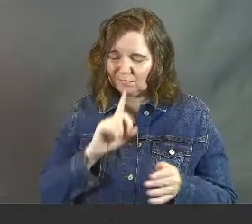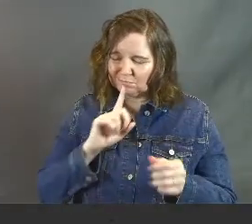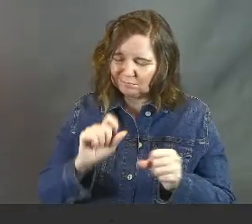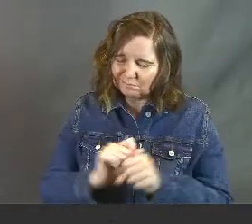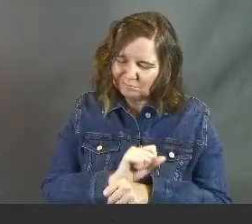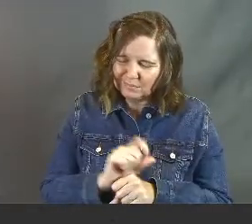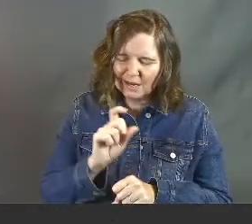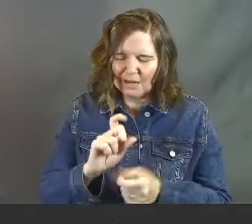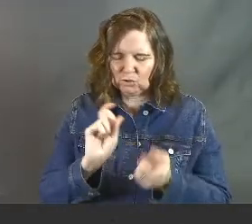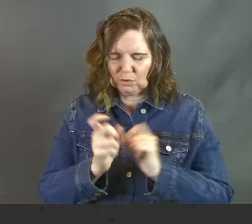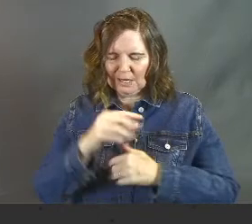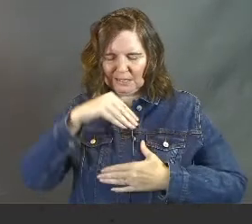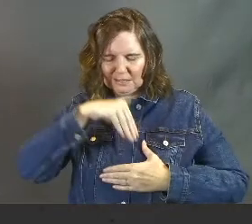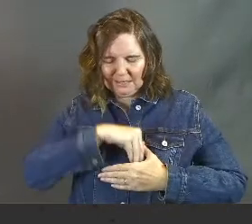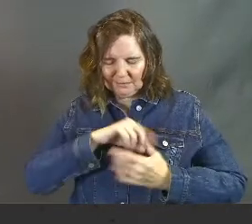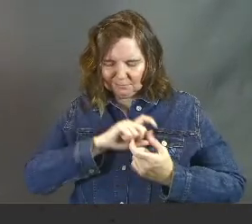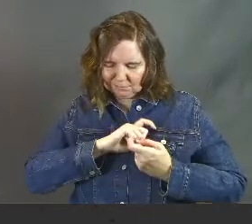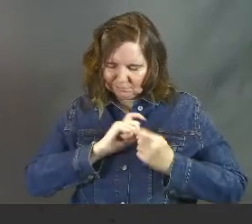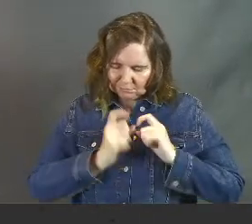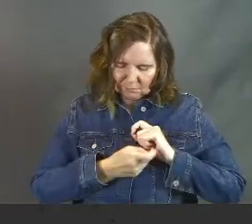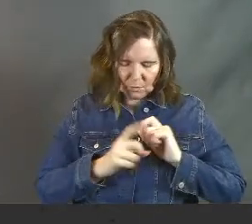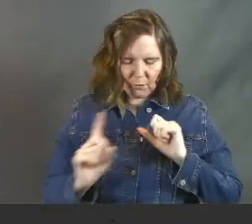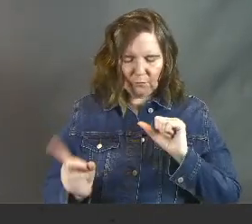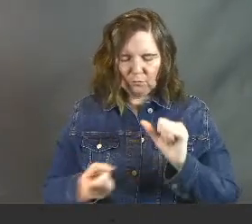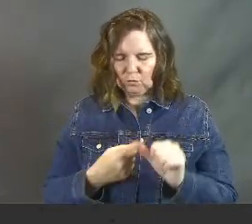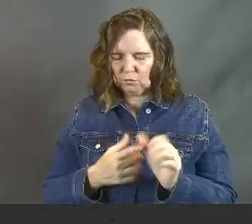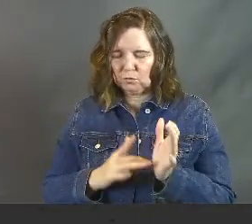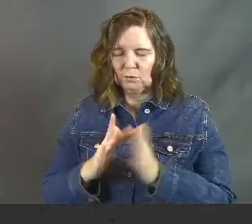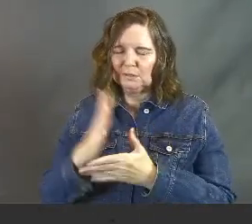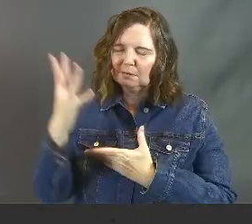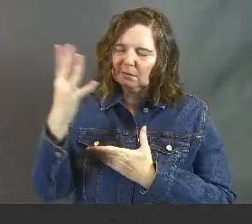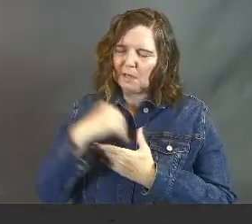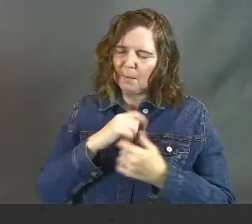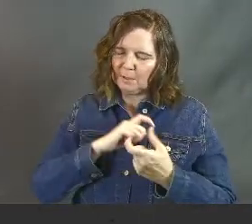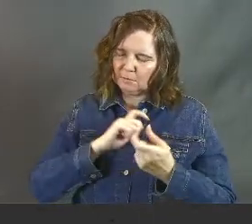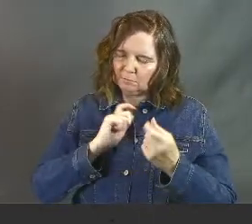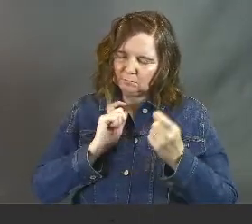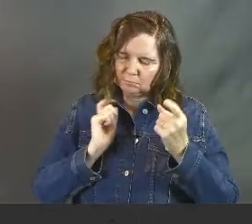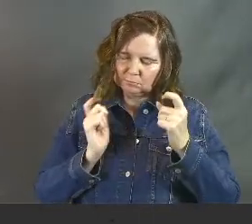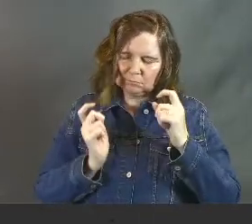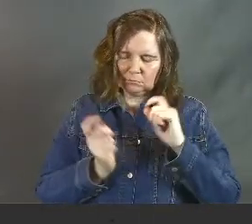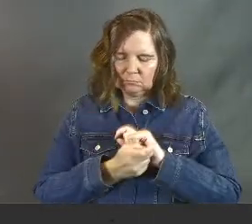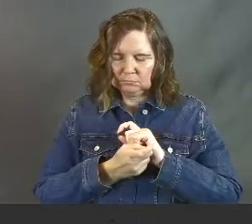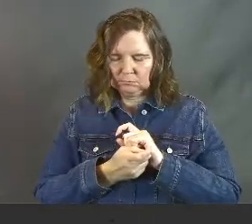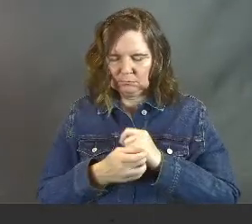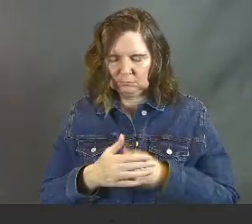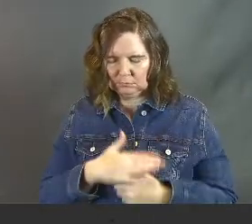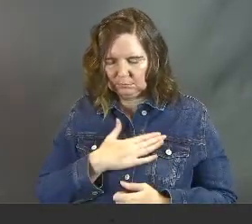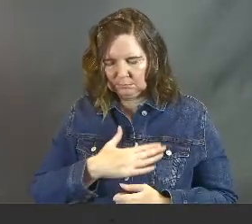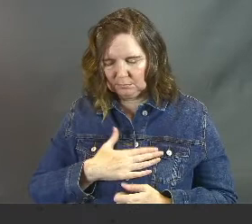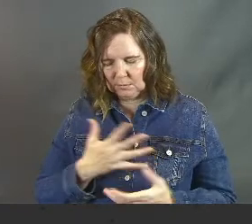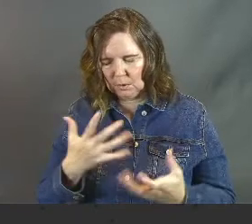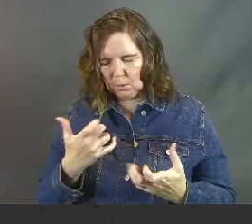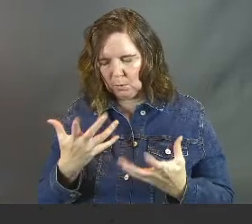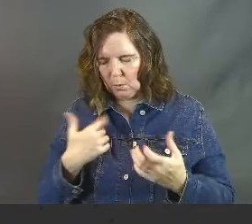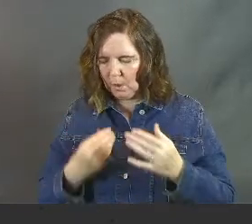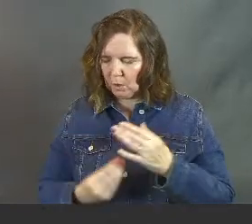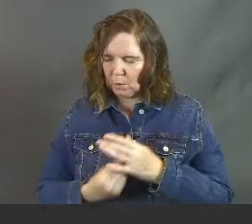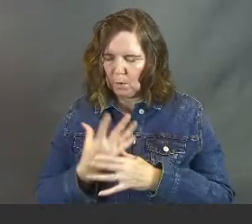authentically, it's got to change in us first. So Jesus, would you come and bring a change to this congregation? Lord, we want to